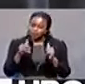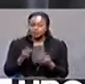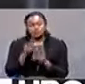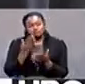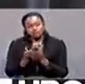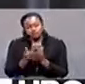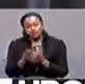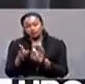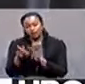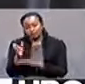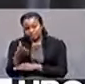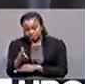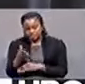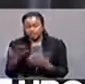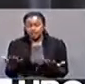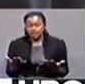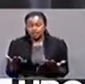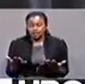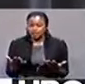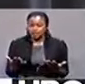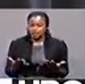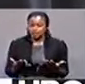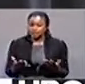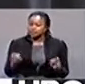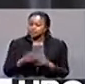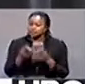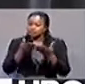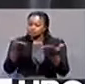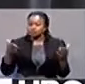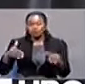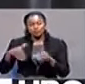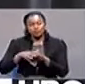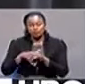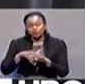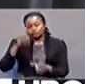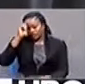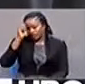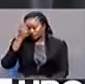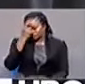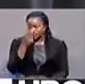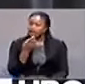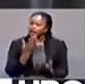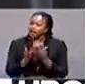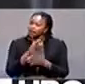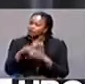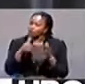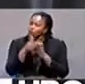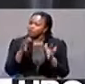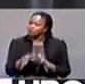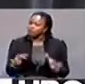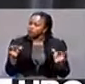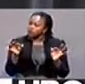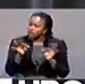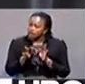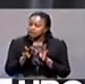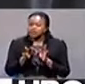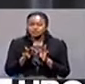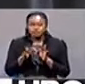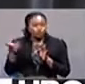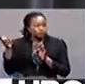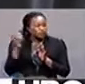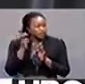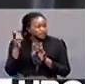Minister and members of government to listen to the last word